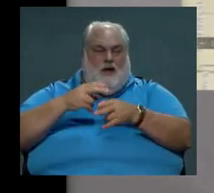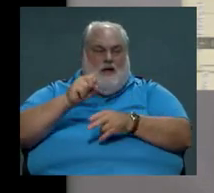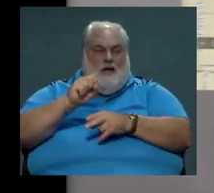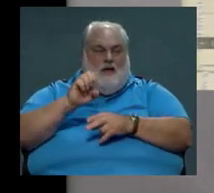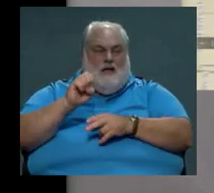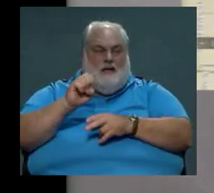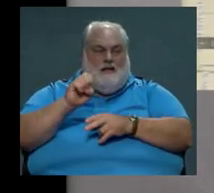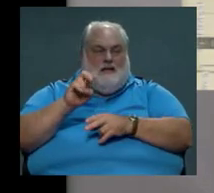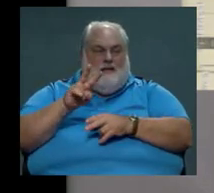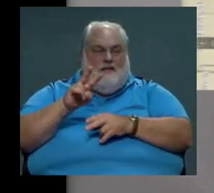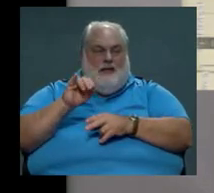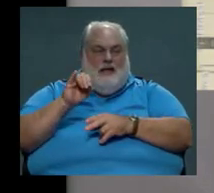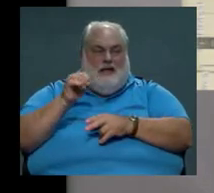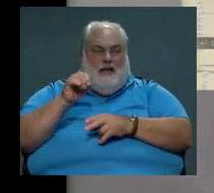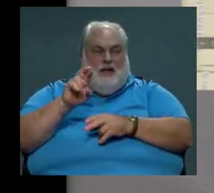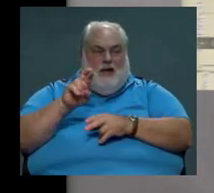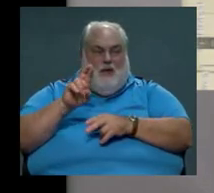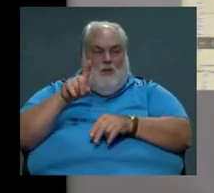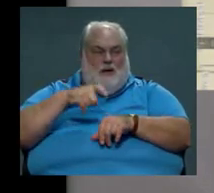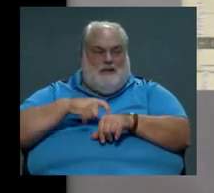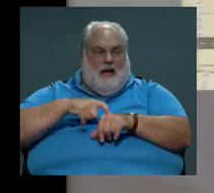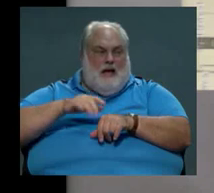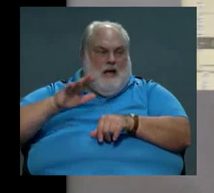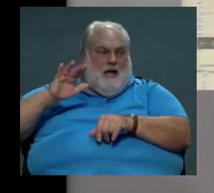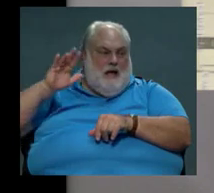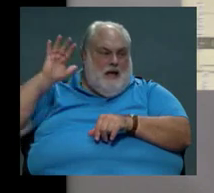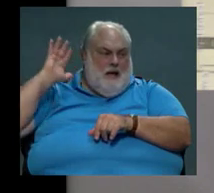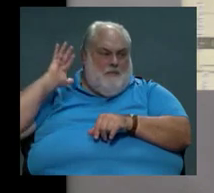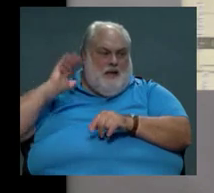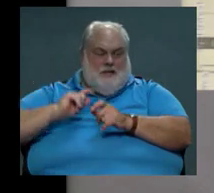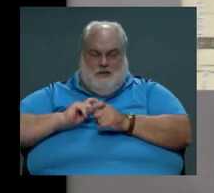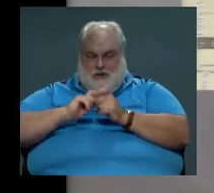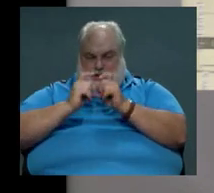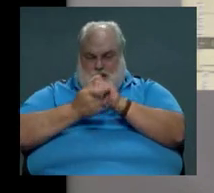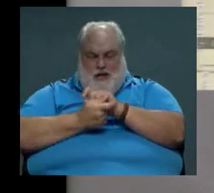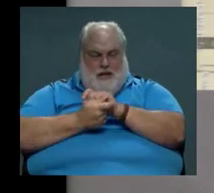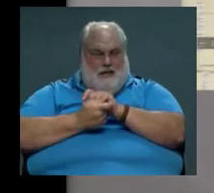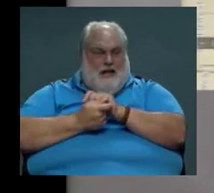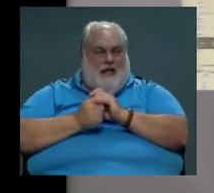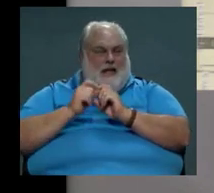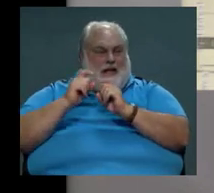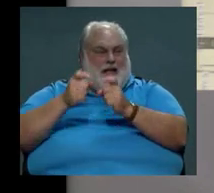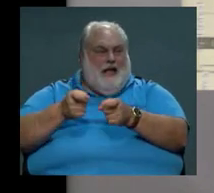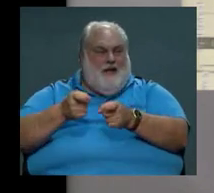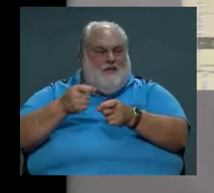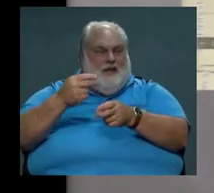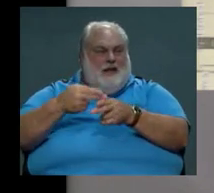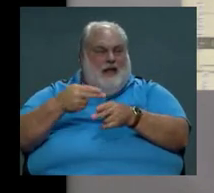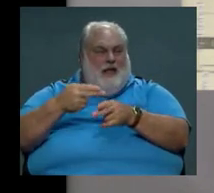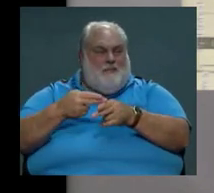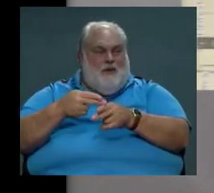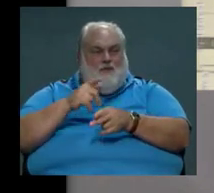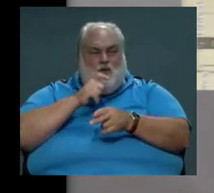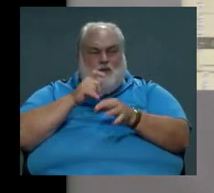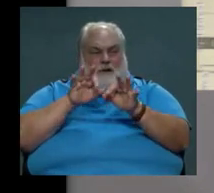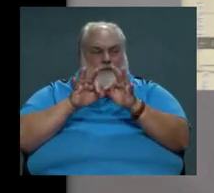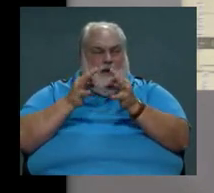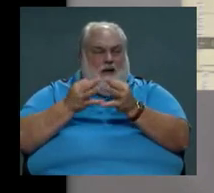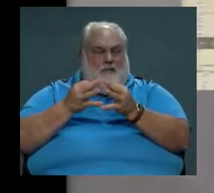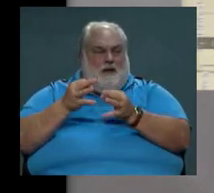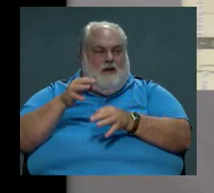in time until they were changed. That gives you a little info about who the Sevier's were, Ambrose Hunley